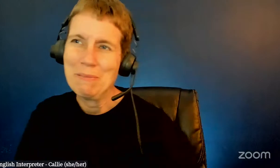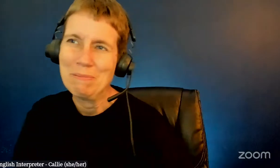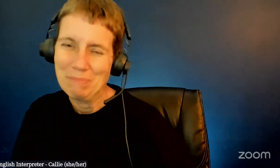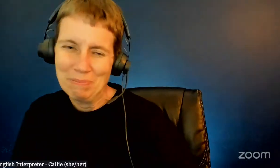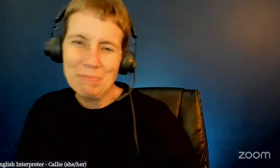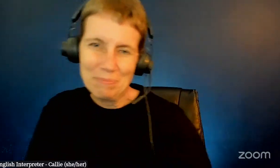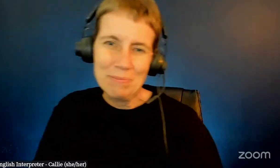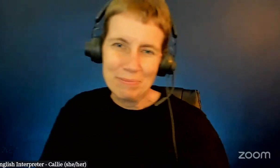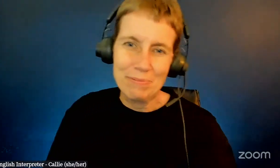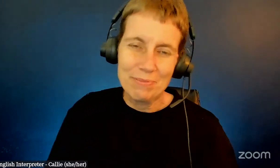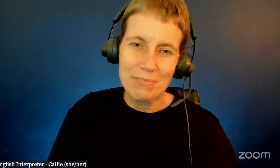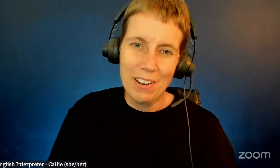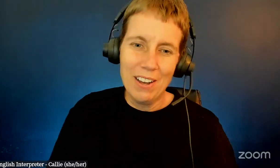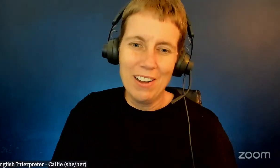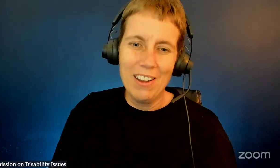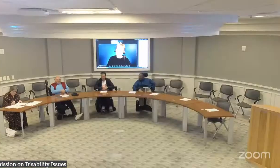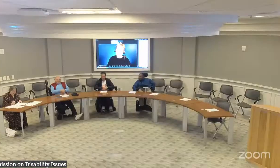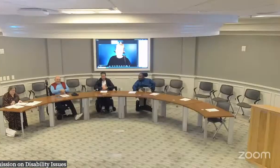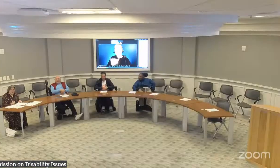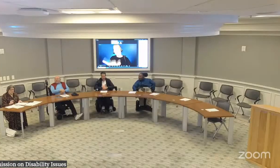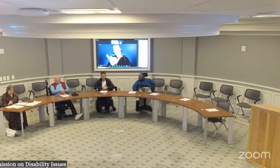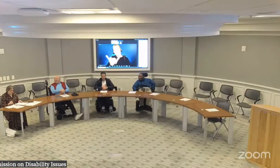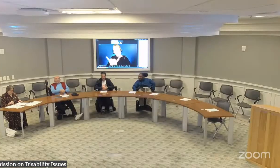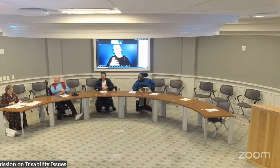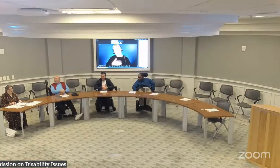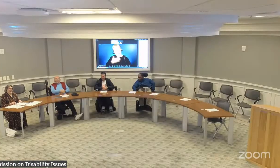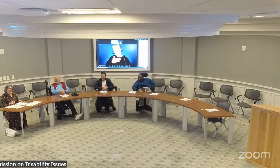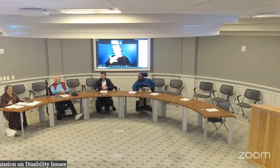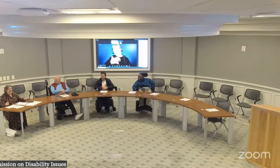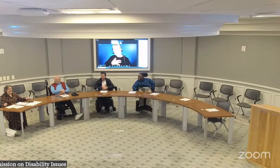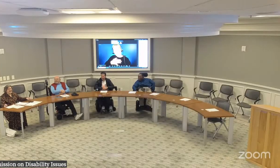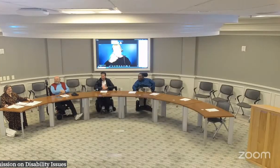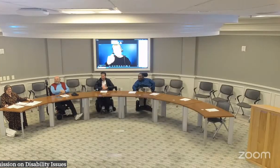make it. Sorry, like, happy birthday. Happy birthday.